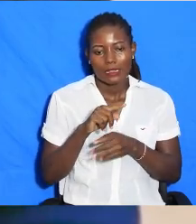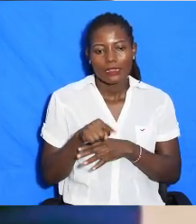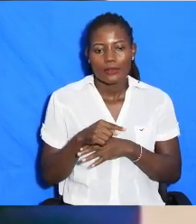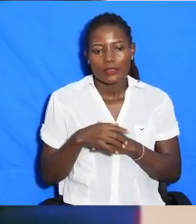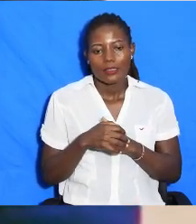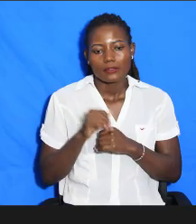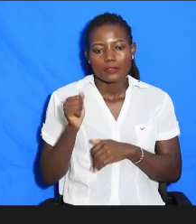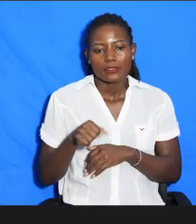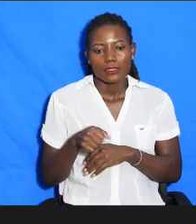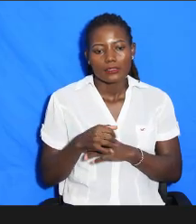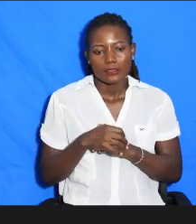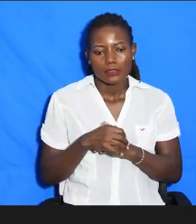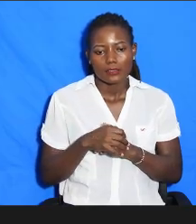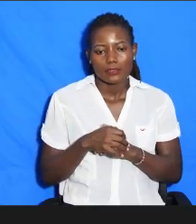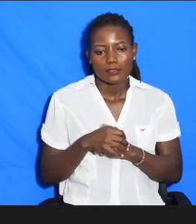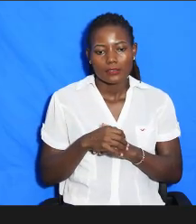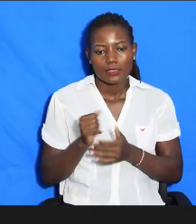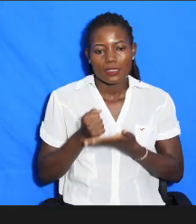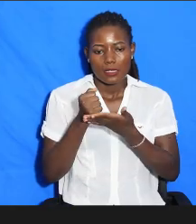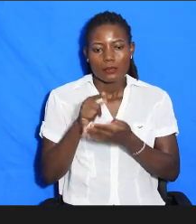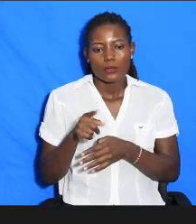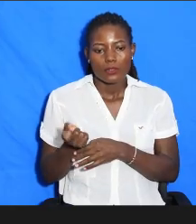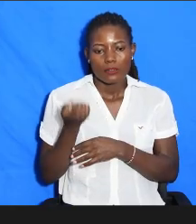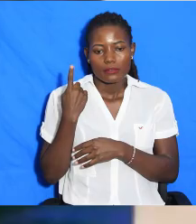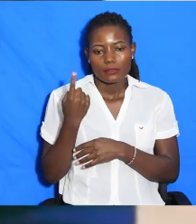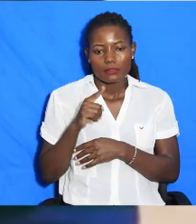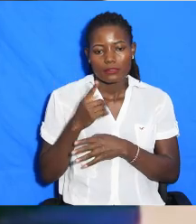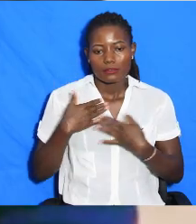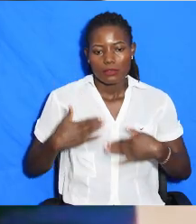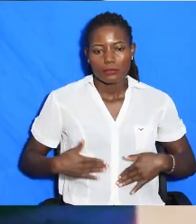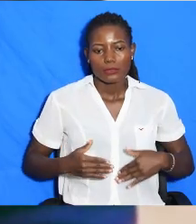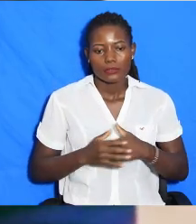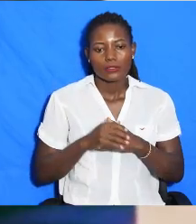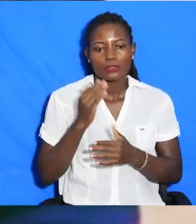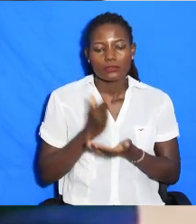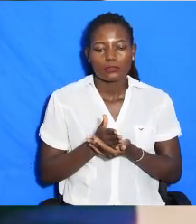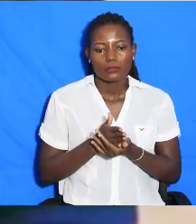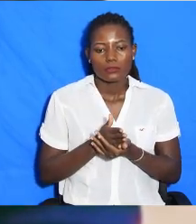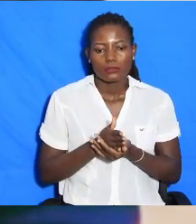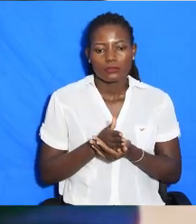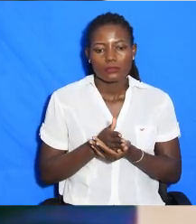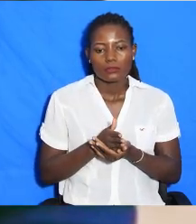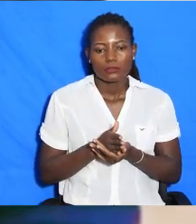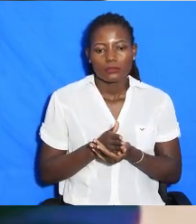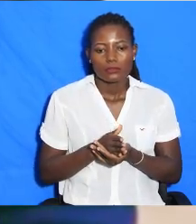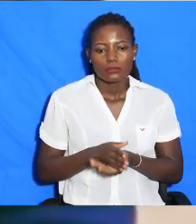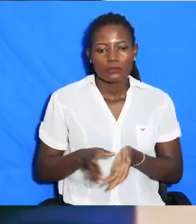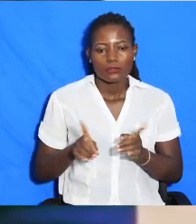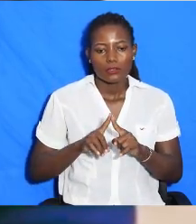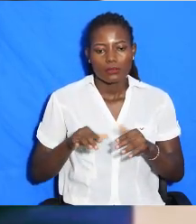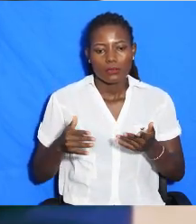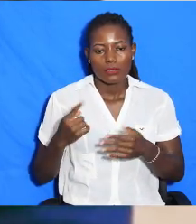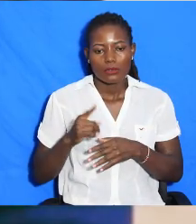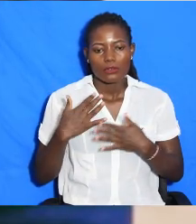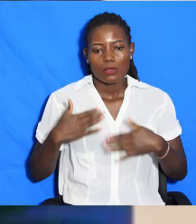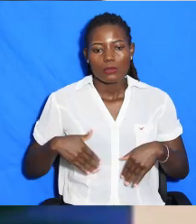and yeah. mm. It helps you understand your body. And Oh yeah, true. yeah, helps you understand your body and how your body works with